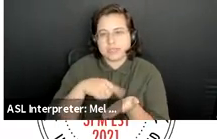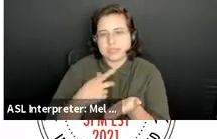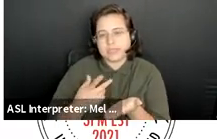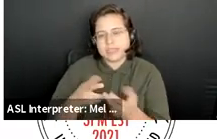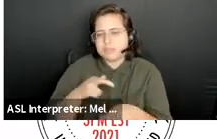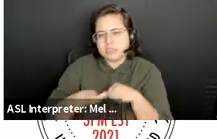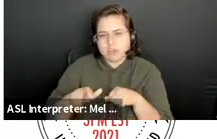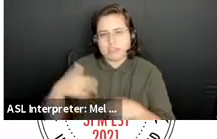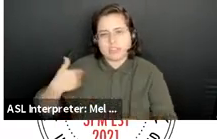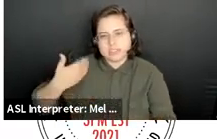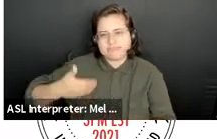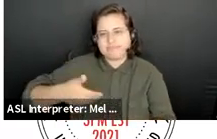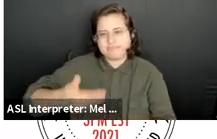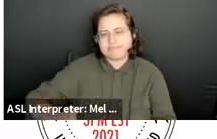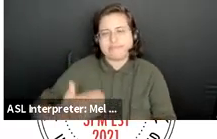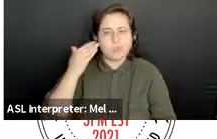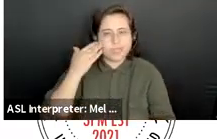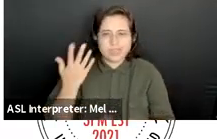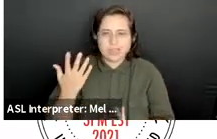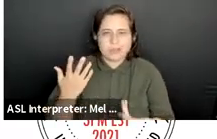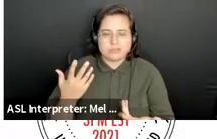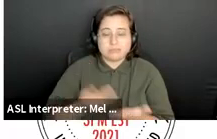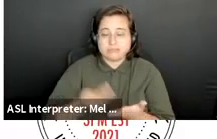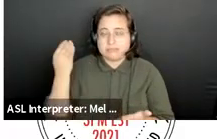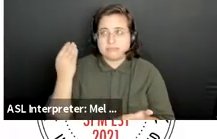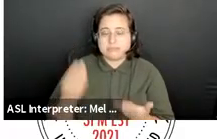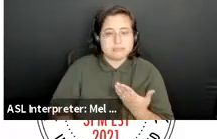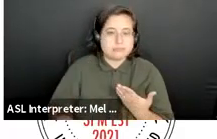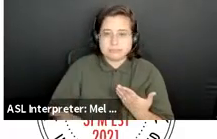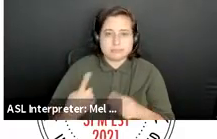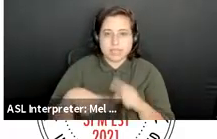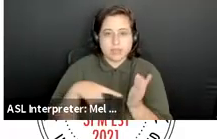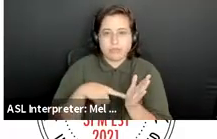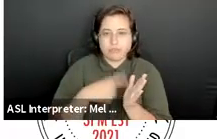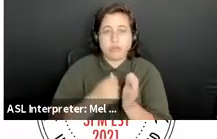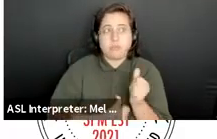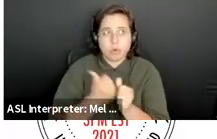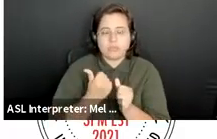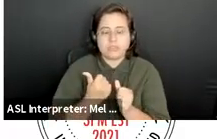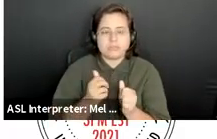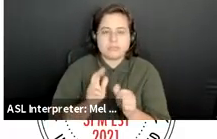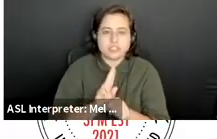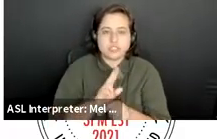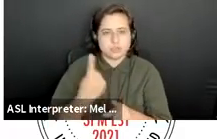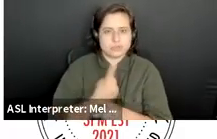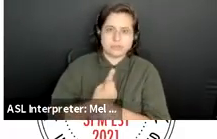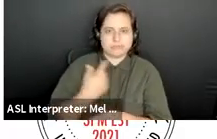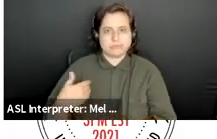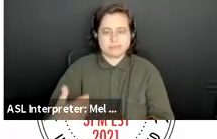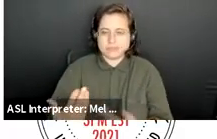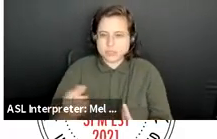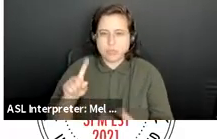several times here. We know that it's largely unaffordable for most to use on a regular basis. And so the question here is,